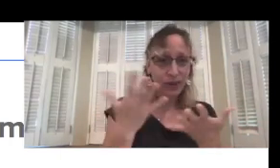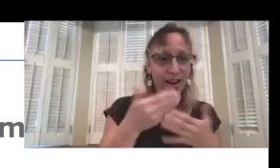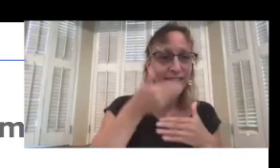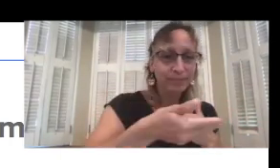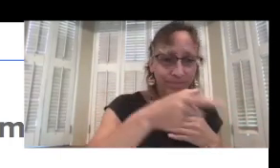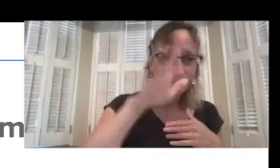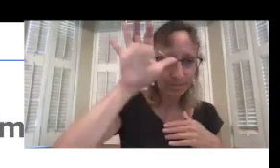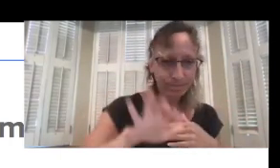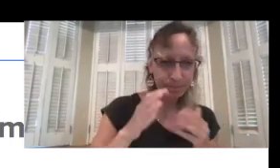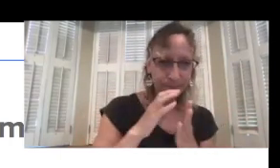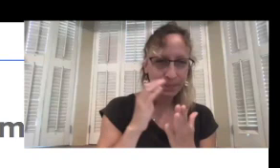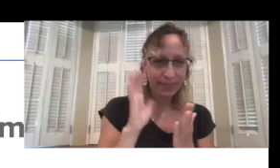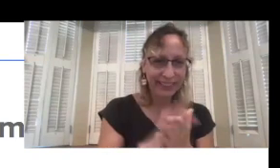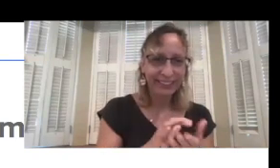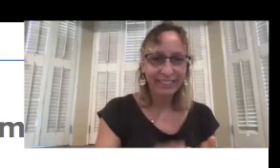one language.